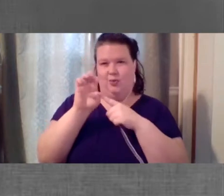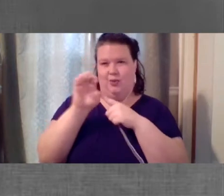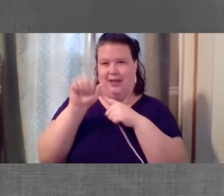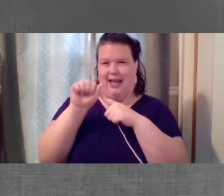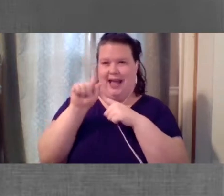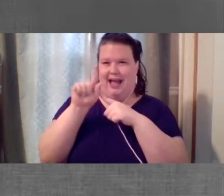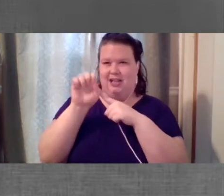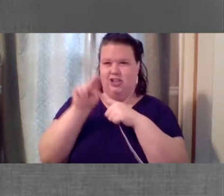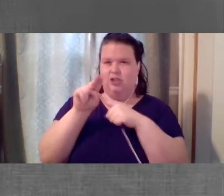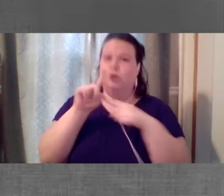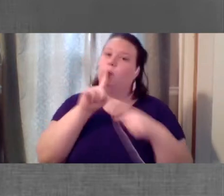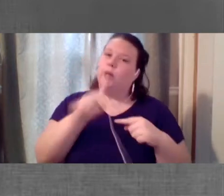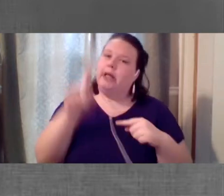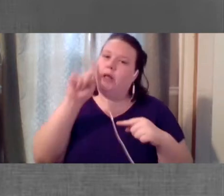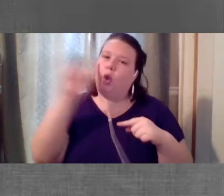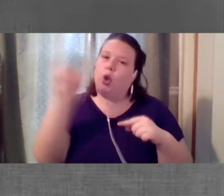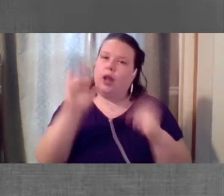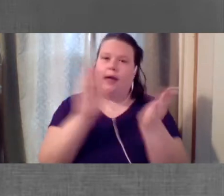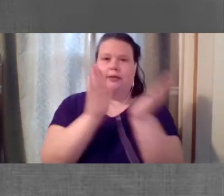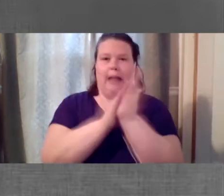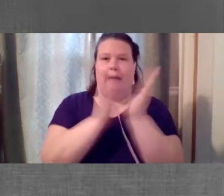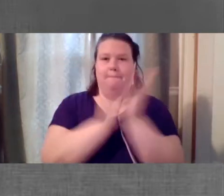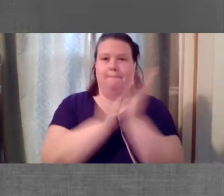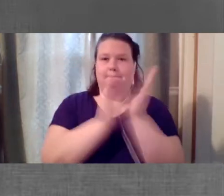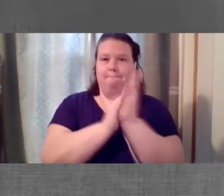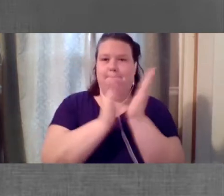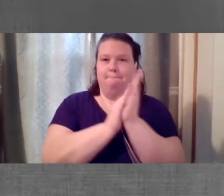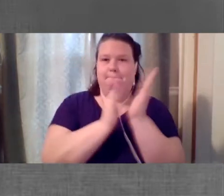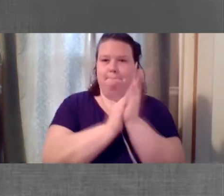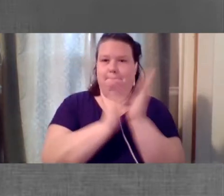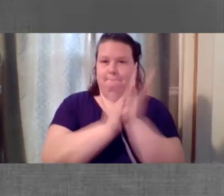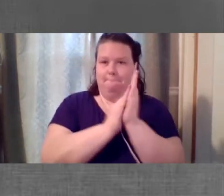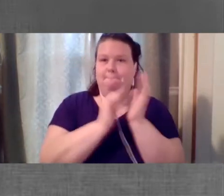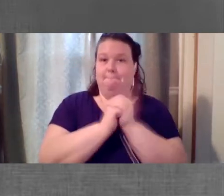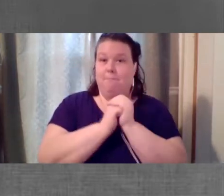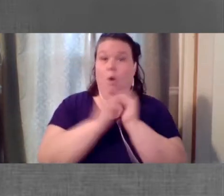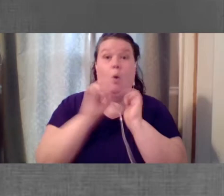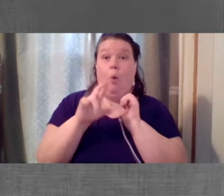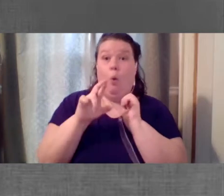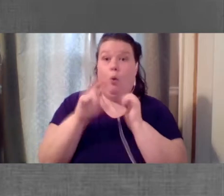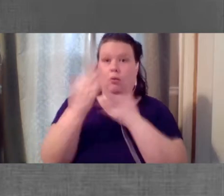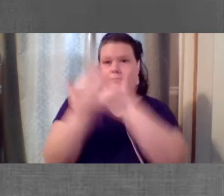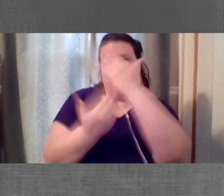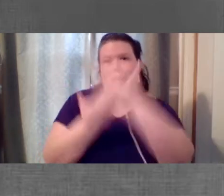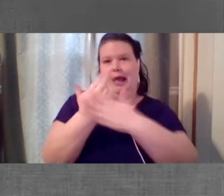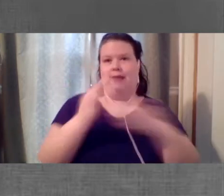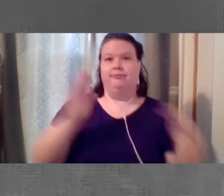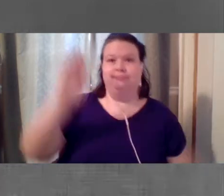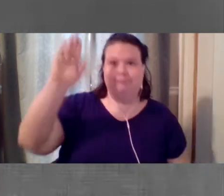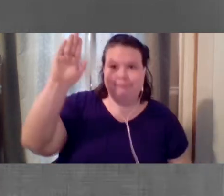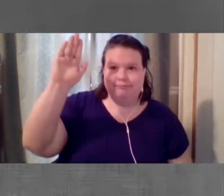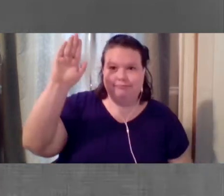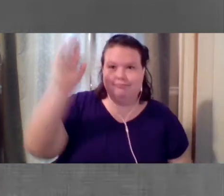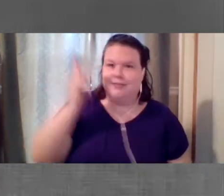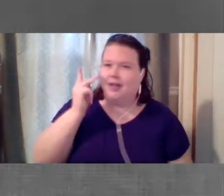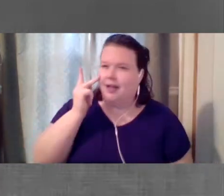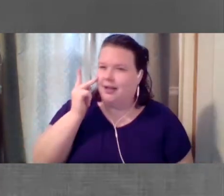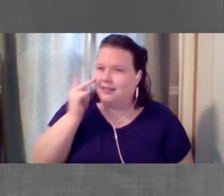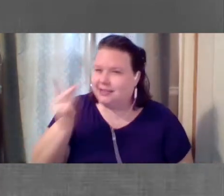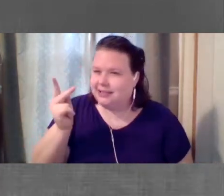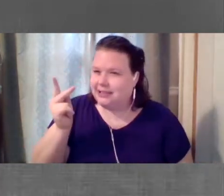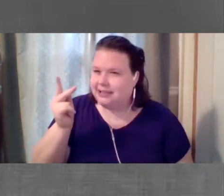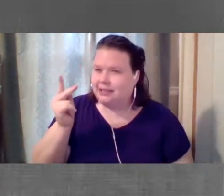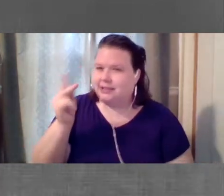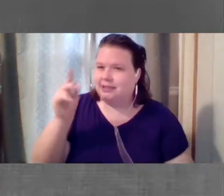hand, um, that's in the bottom of your screen under reactions, or you can raise your hand like this and I'll try to call on people.